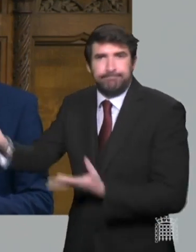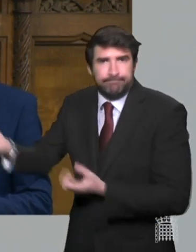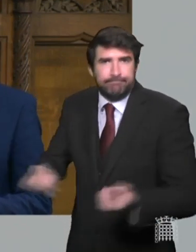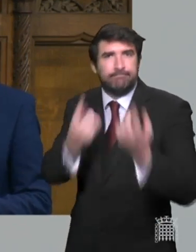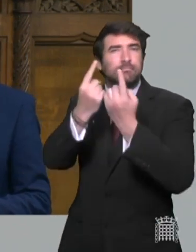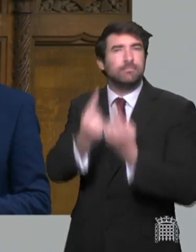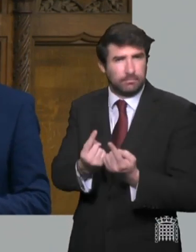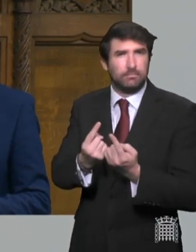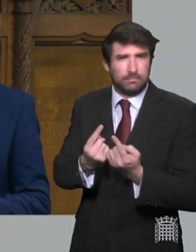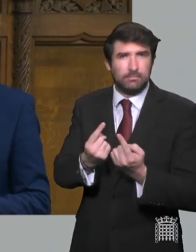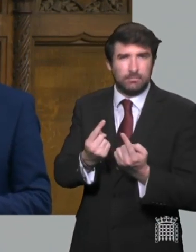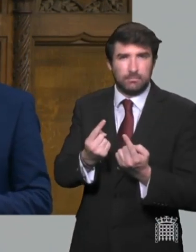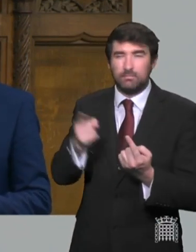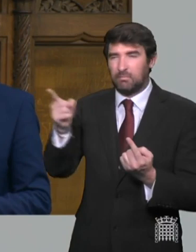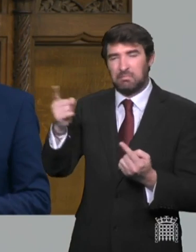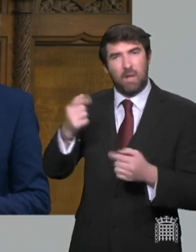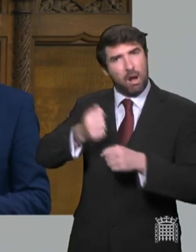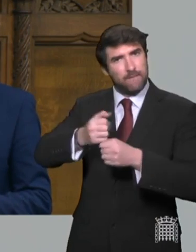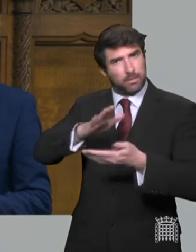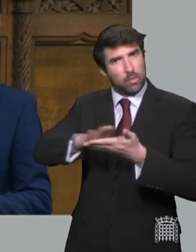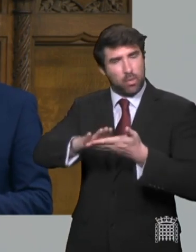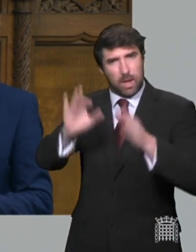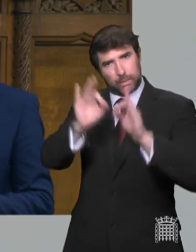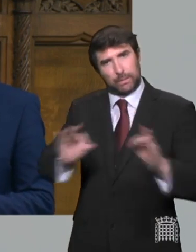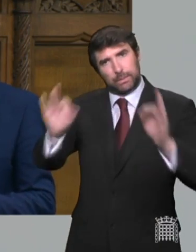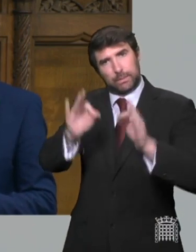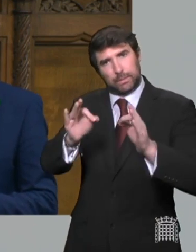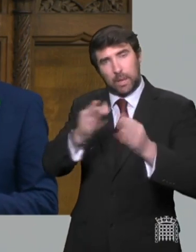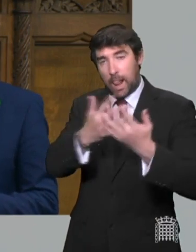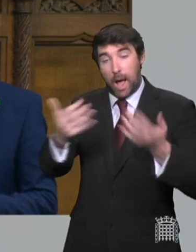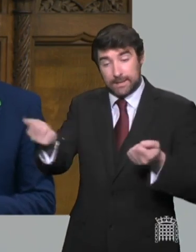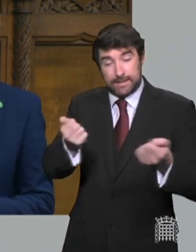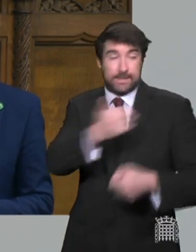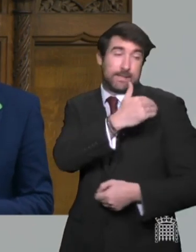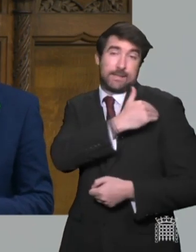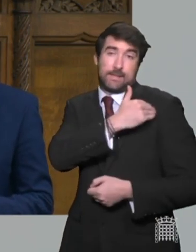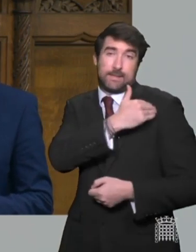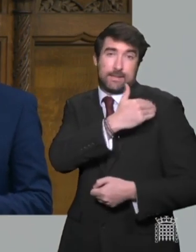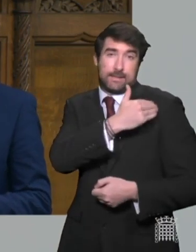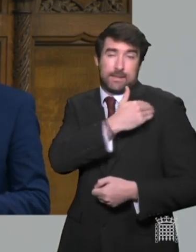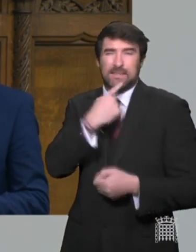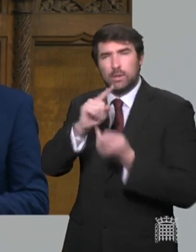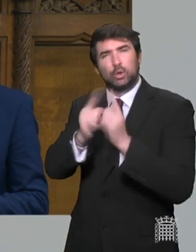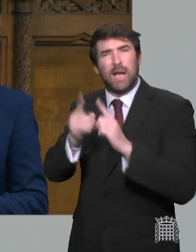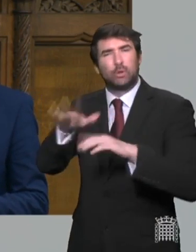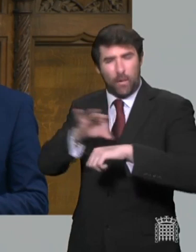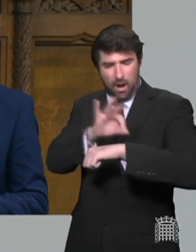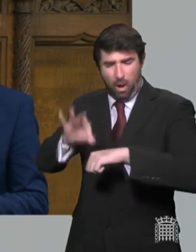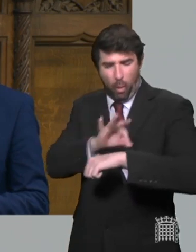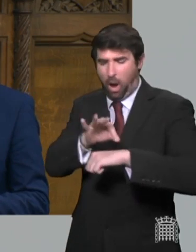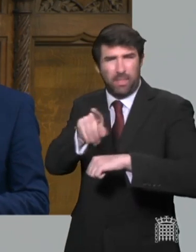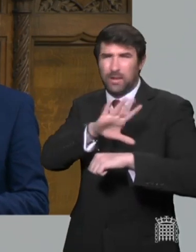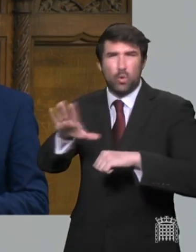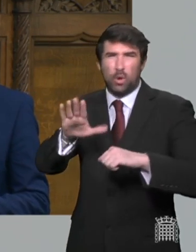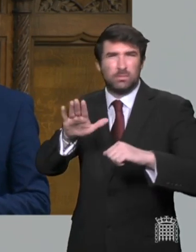drivers' hours will fail to solve the problem. They're clear that a long-term solution requires improved working conditions, acting on the 2018